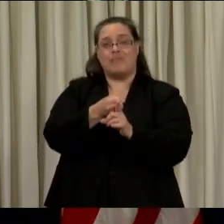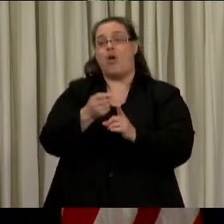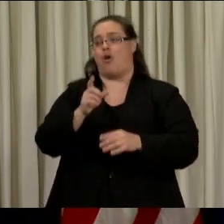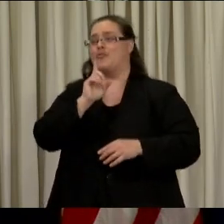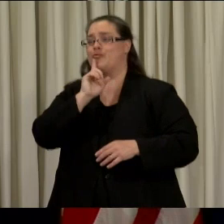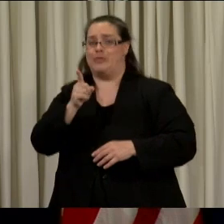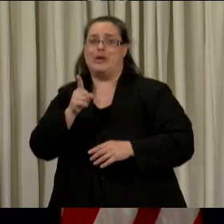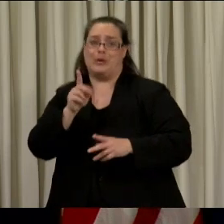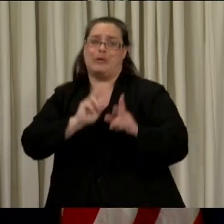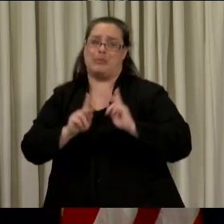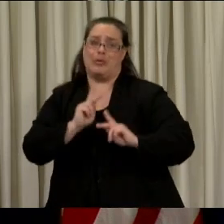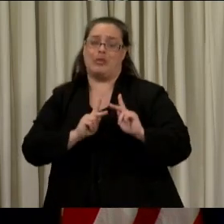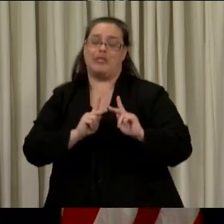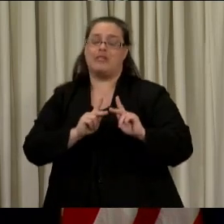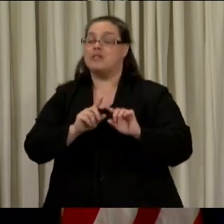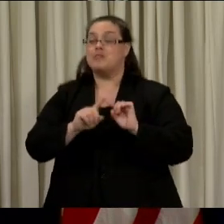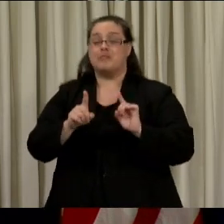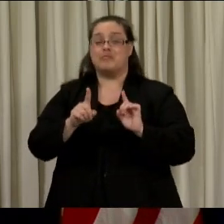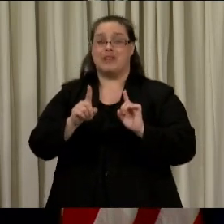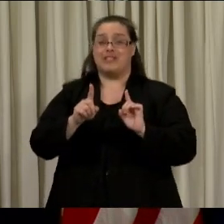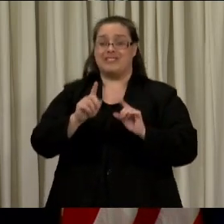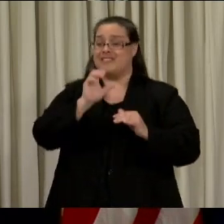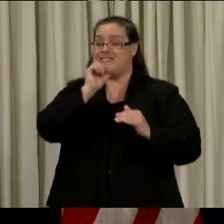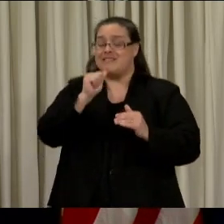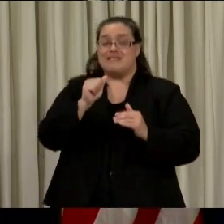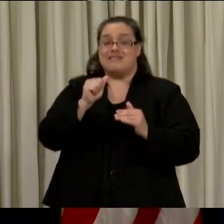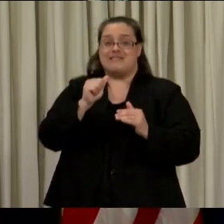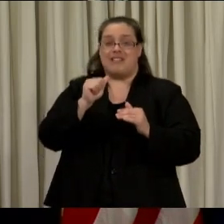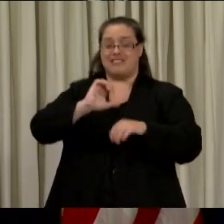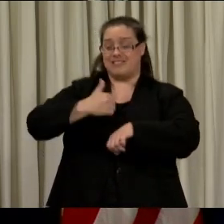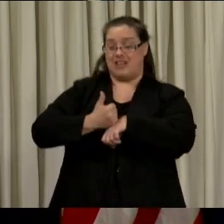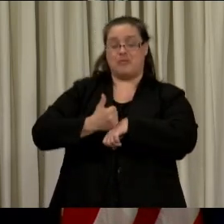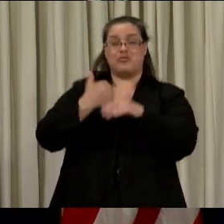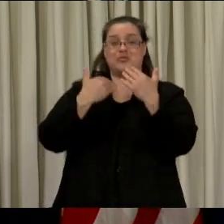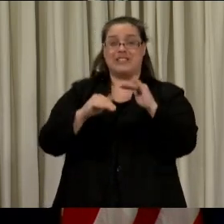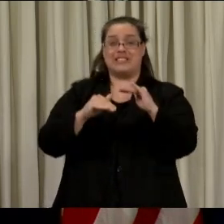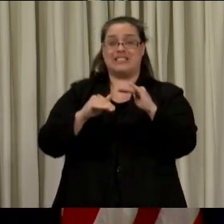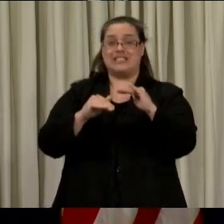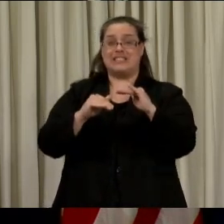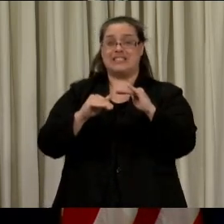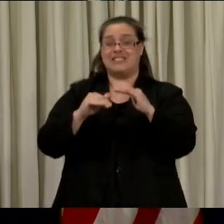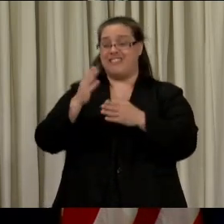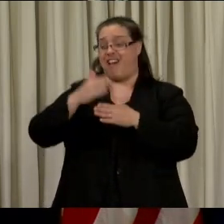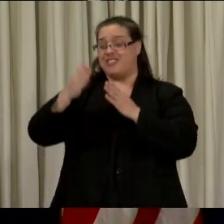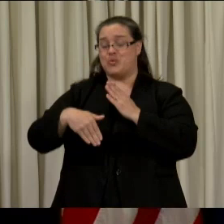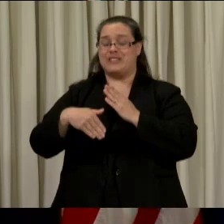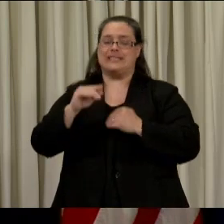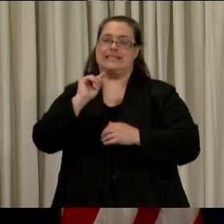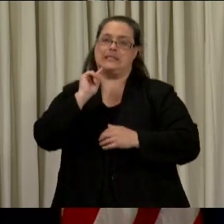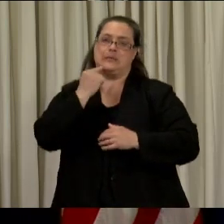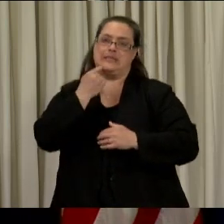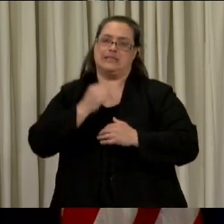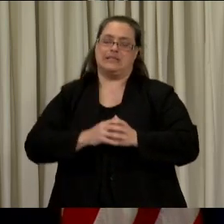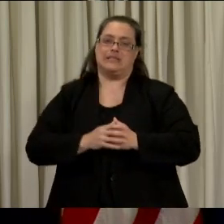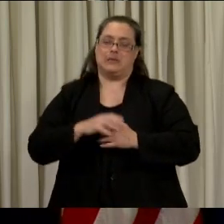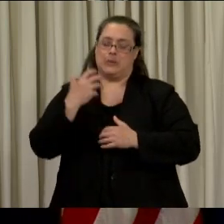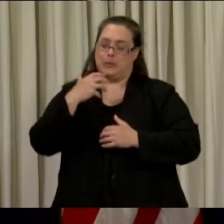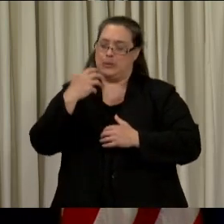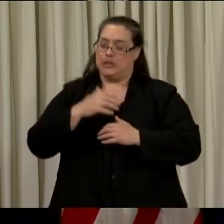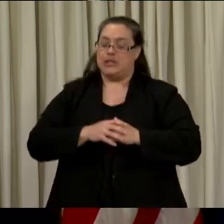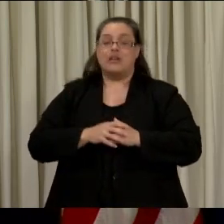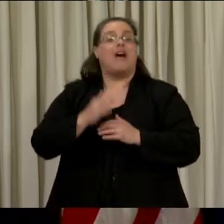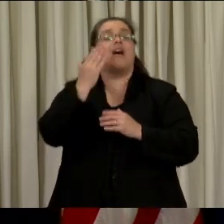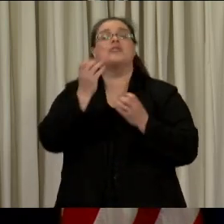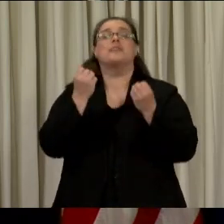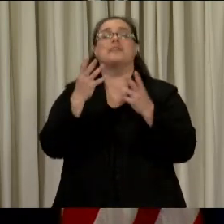the consequences of not imposing these restrictions are way too serious. I know many businesses will have